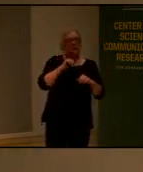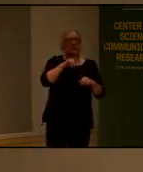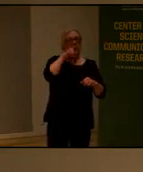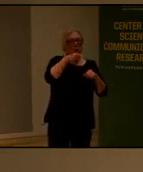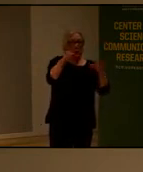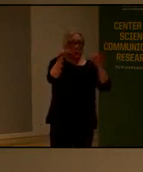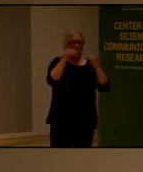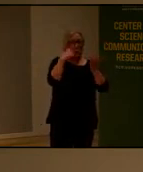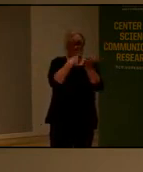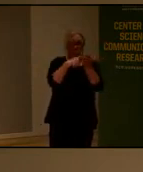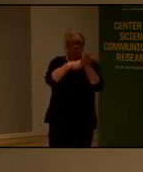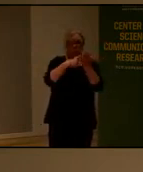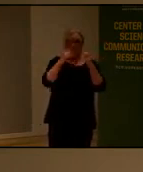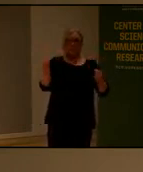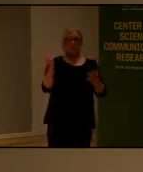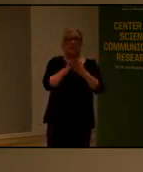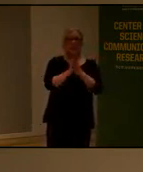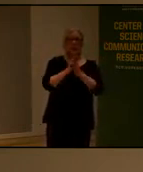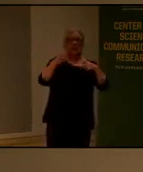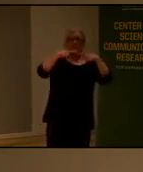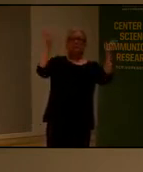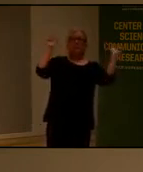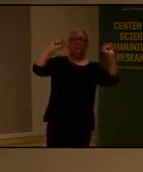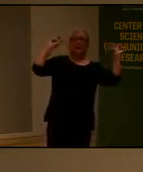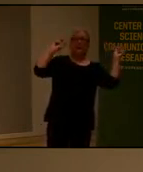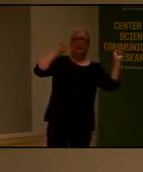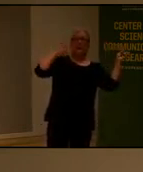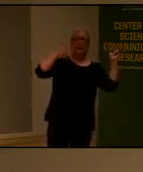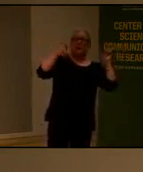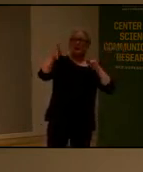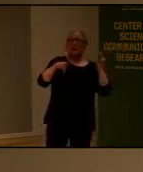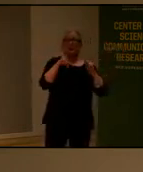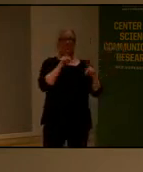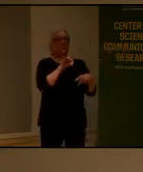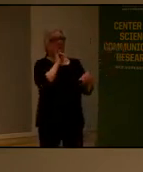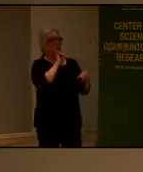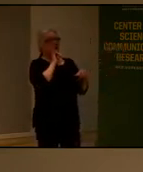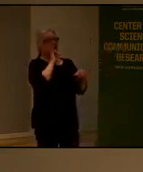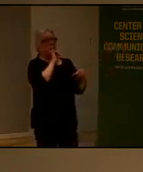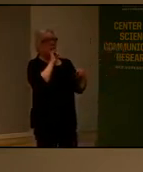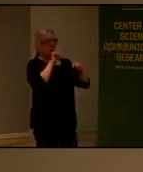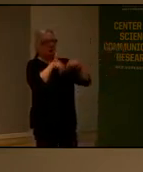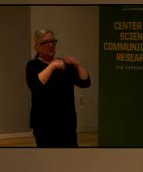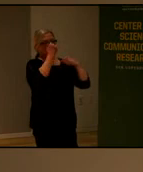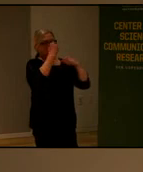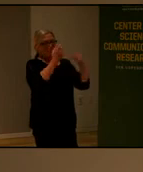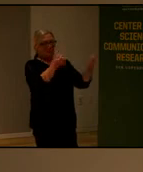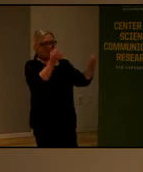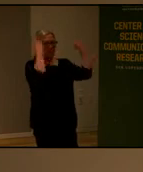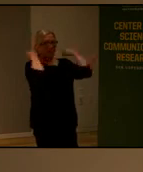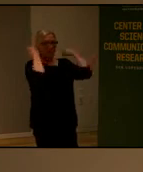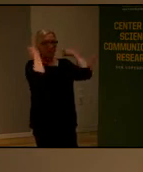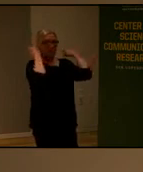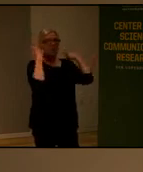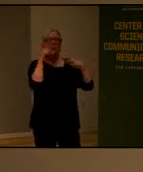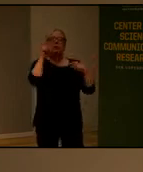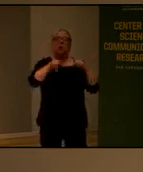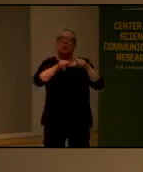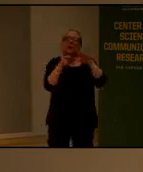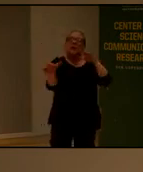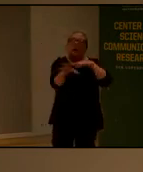but I think my hope is that as we build these mental frameworks and begin to envision that